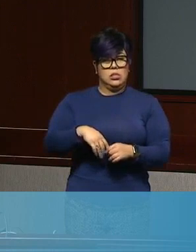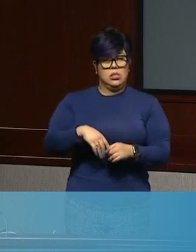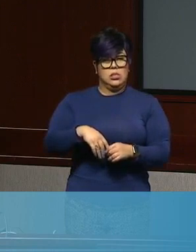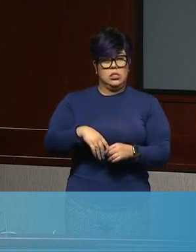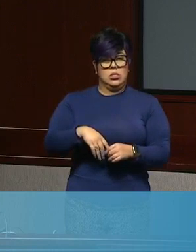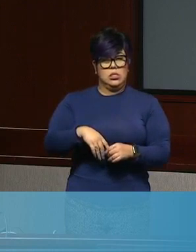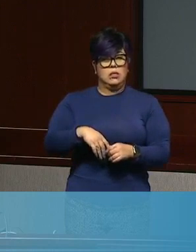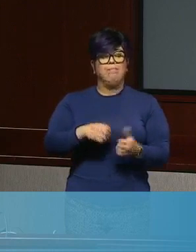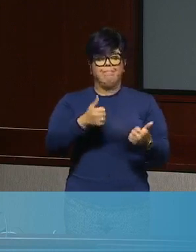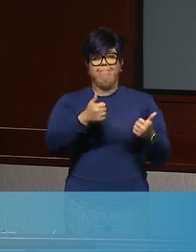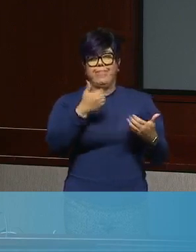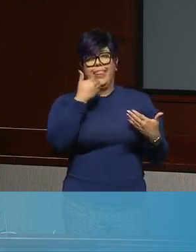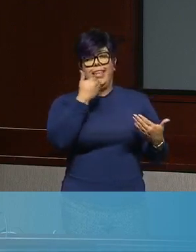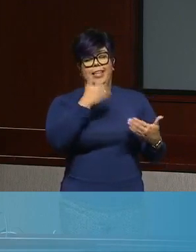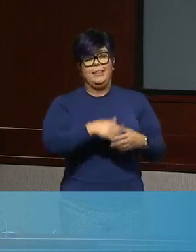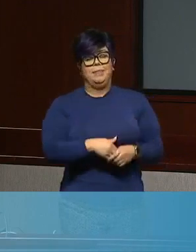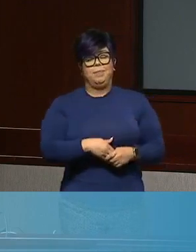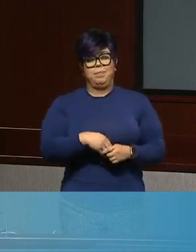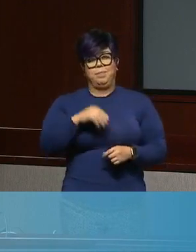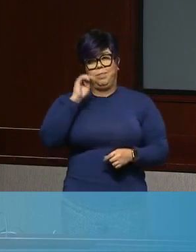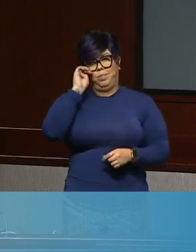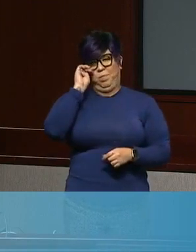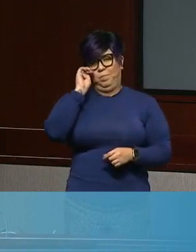Thank you, Matt. I appreciate that. Thank you.